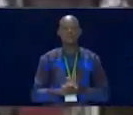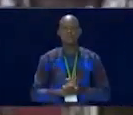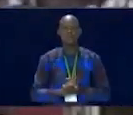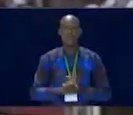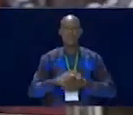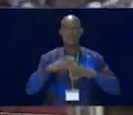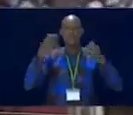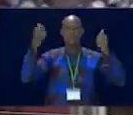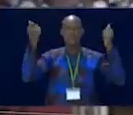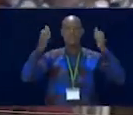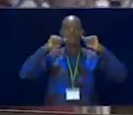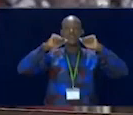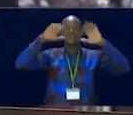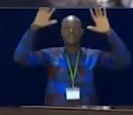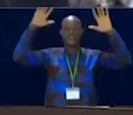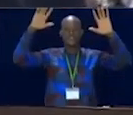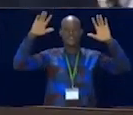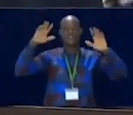hallelujah.